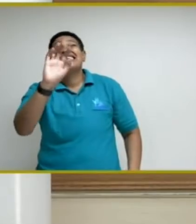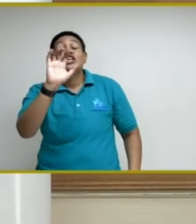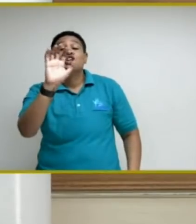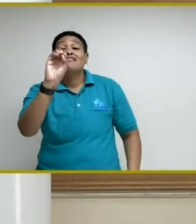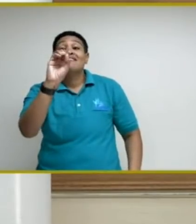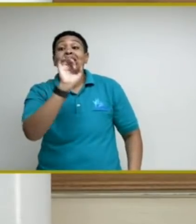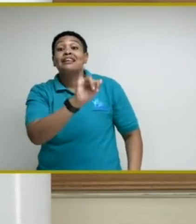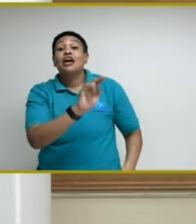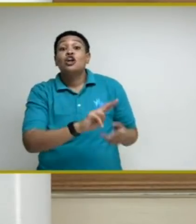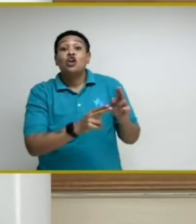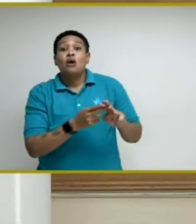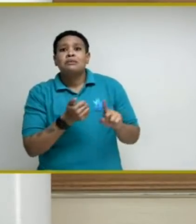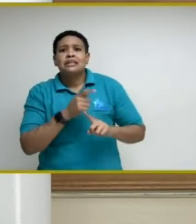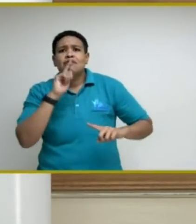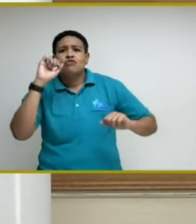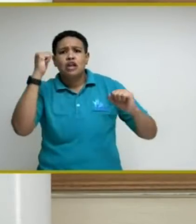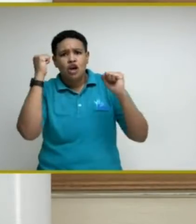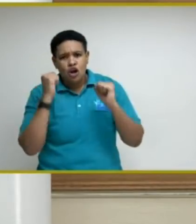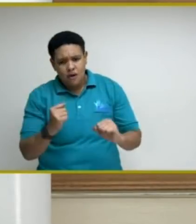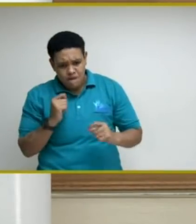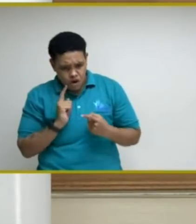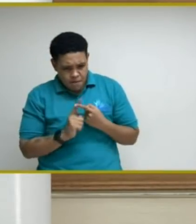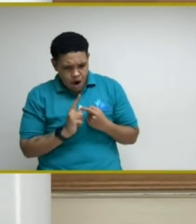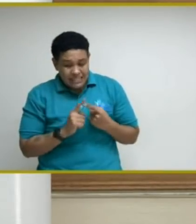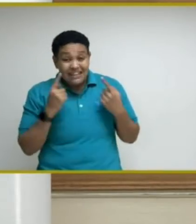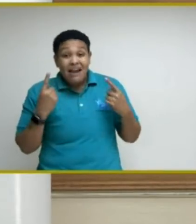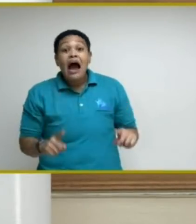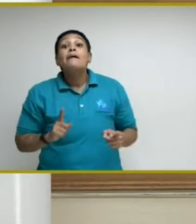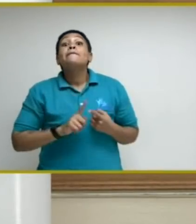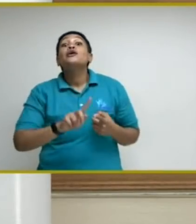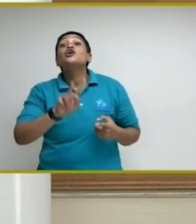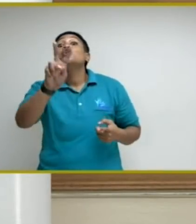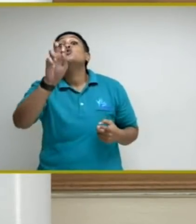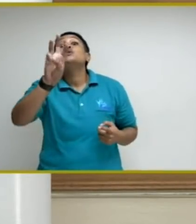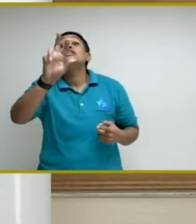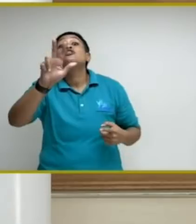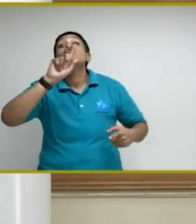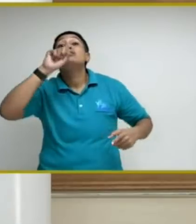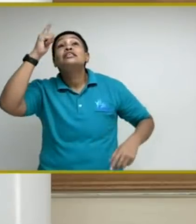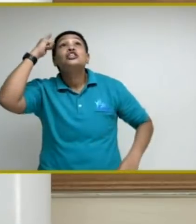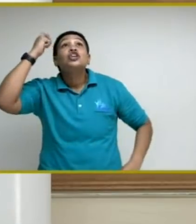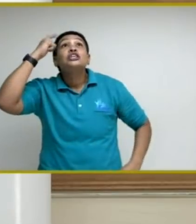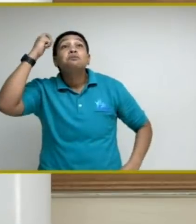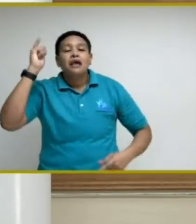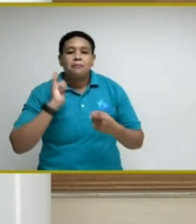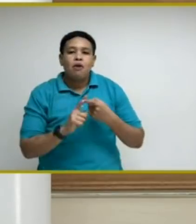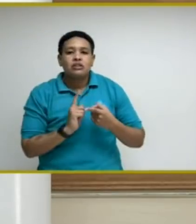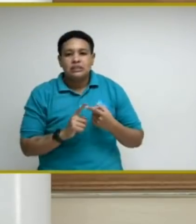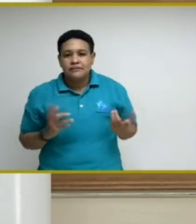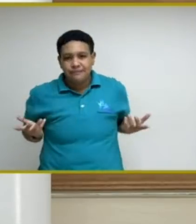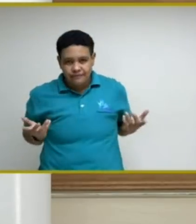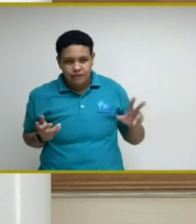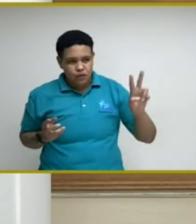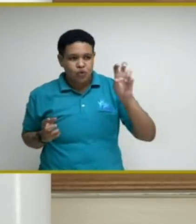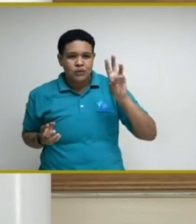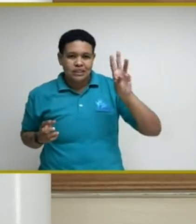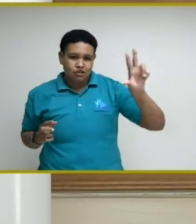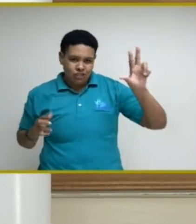650 of that number confirmed positives, and 263 suspected, 263